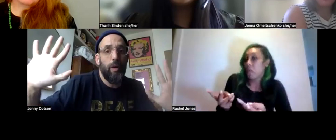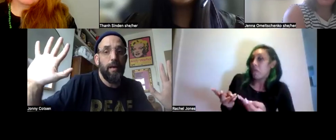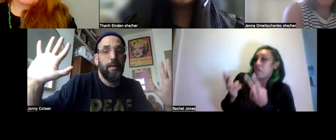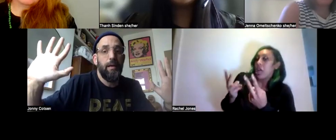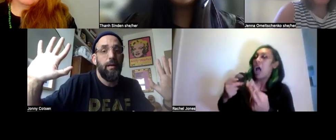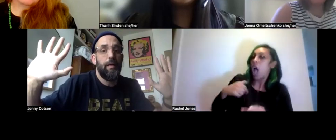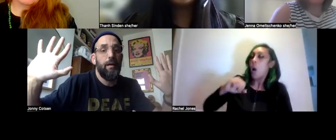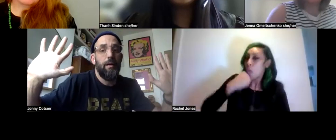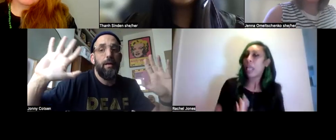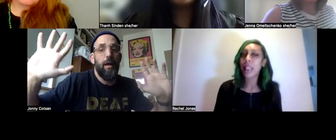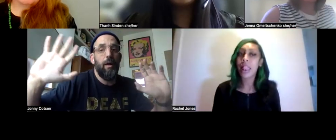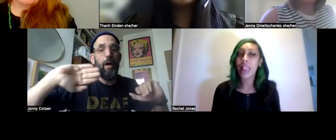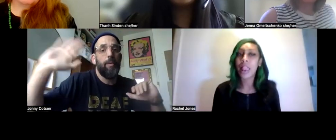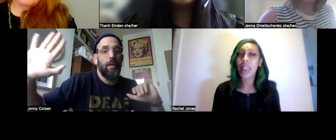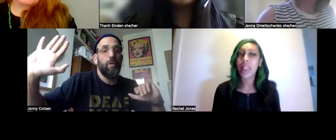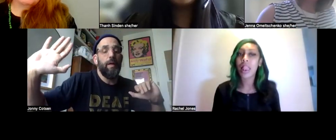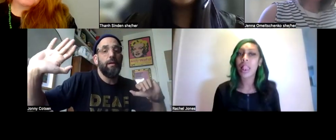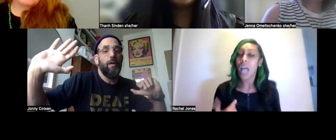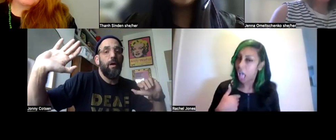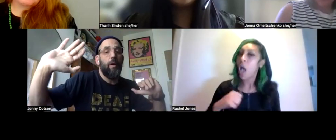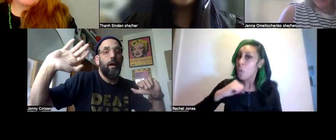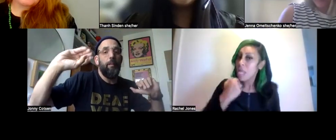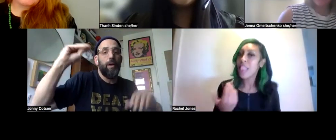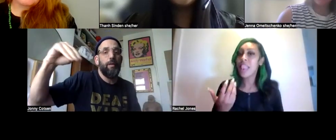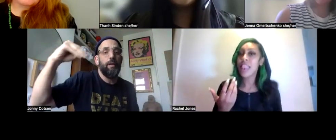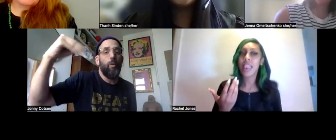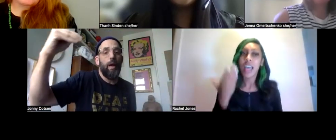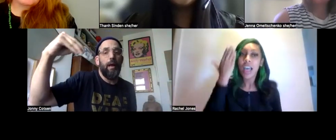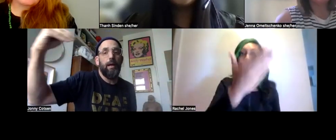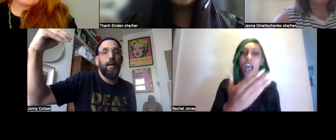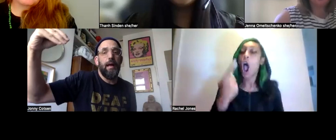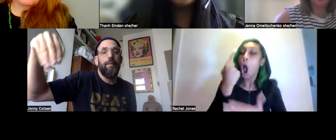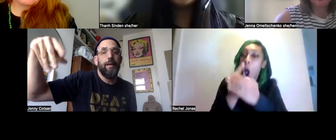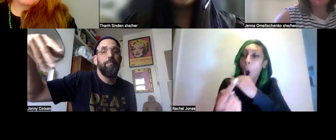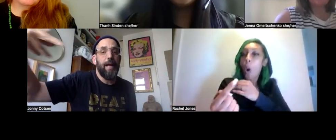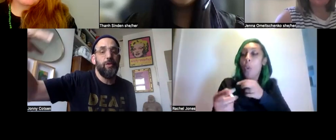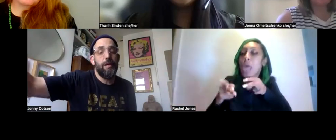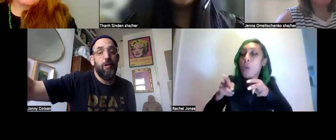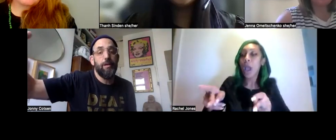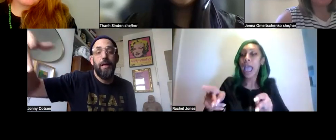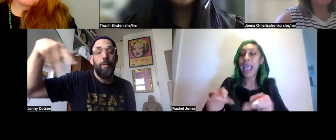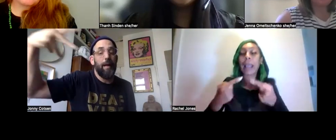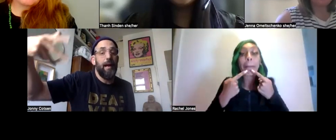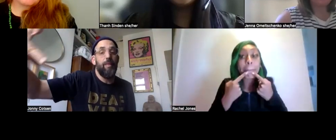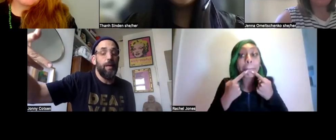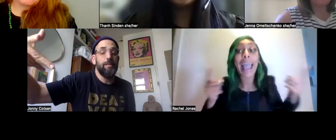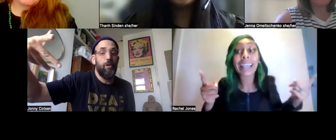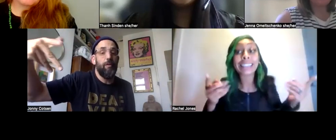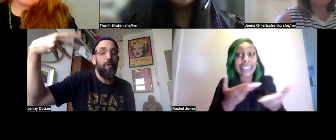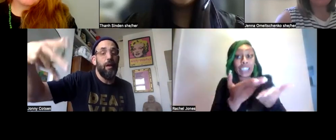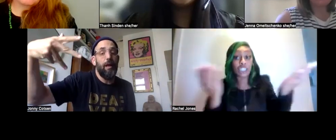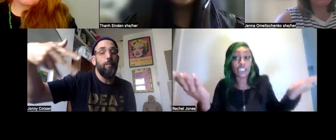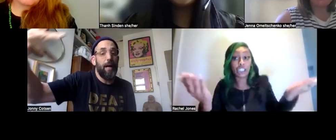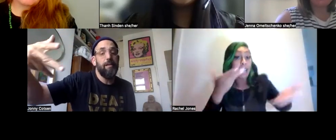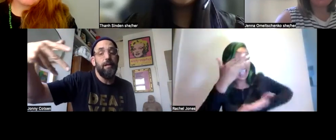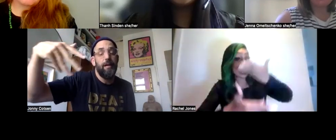I'm doing it. You know, I'm gonna do this, you know, because the only way I could get this message across is by telling them my story